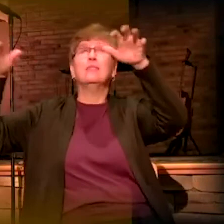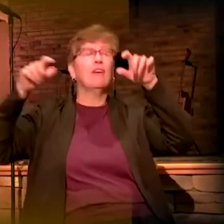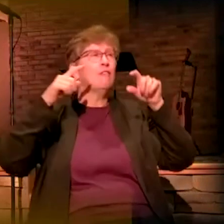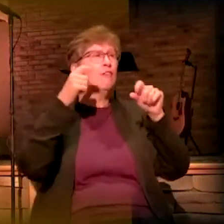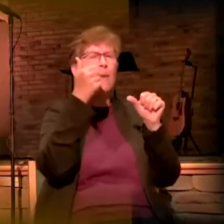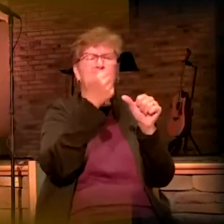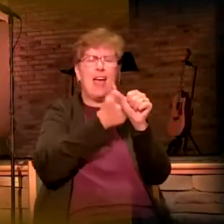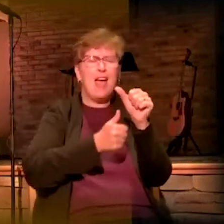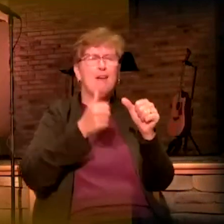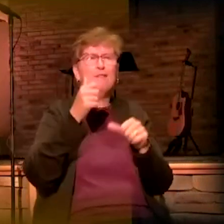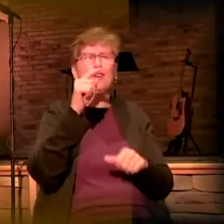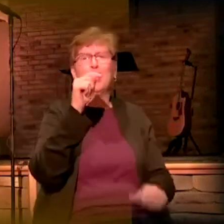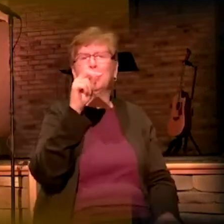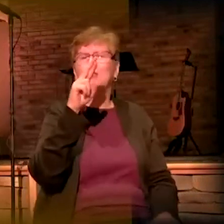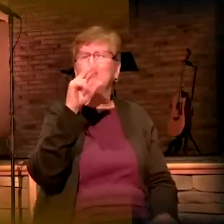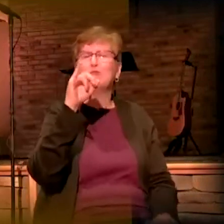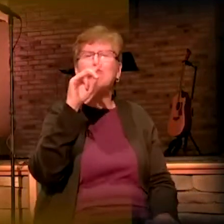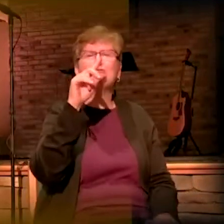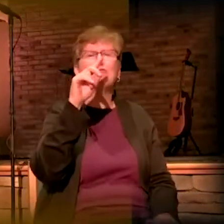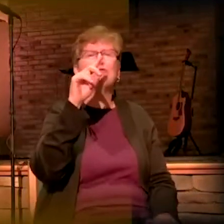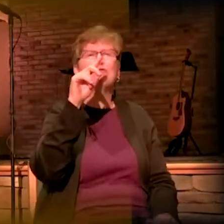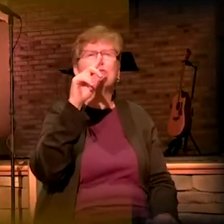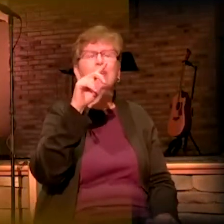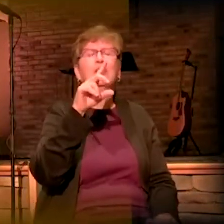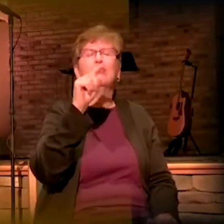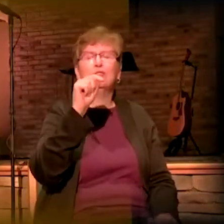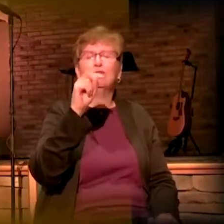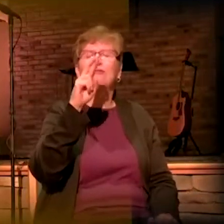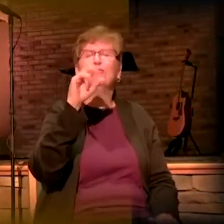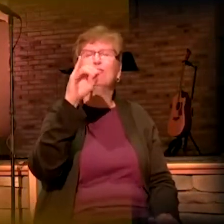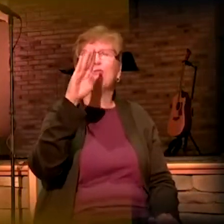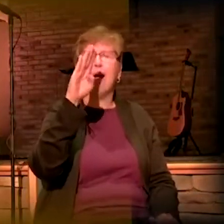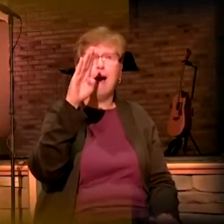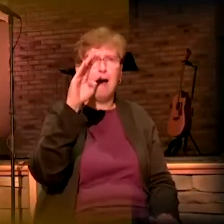tribe and nation, people and language